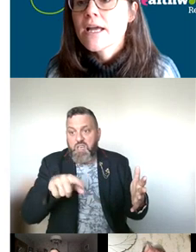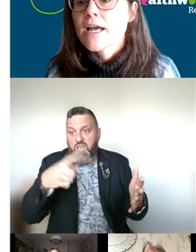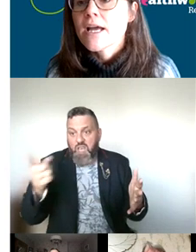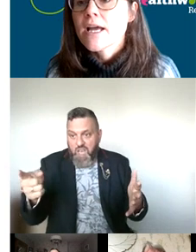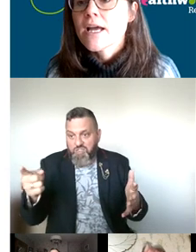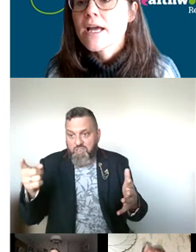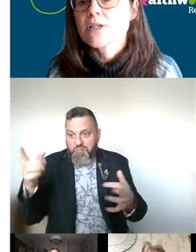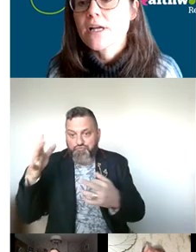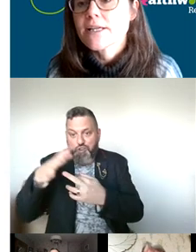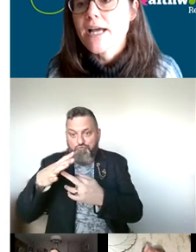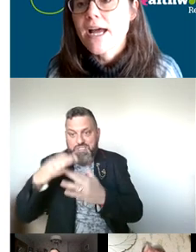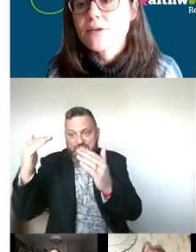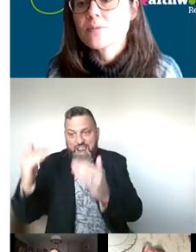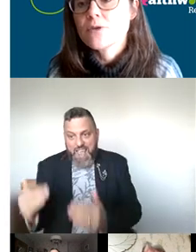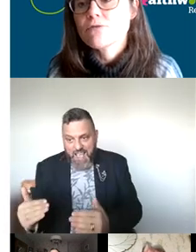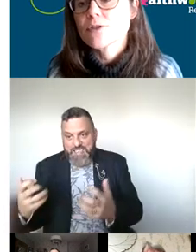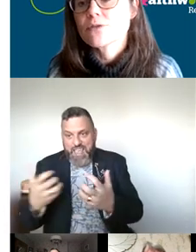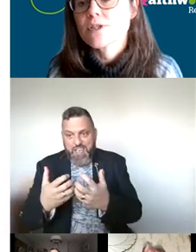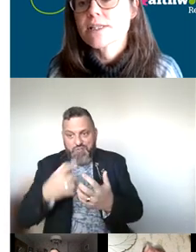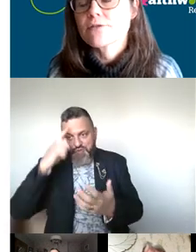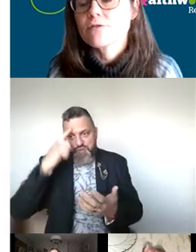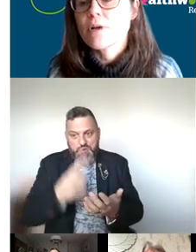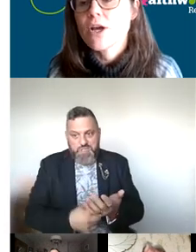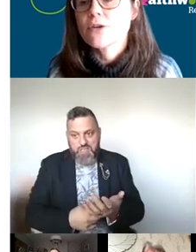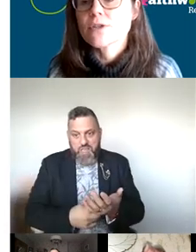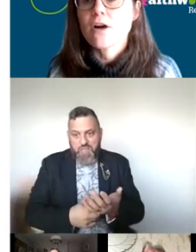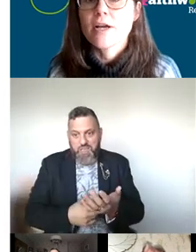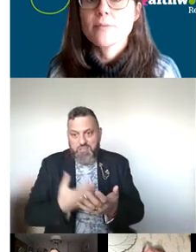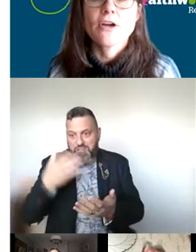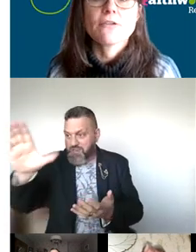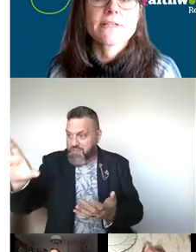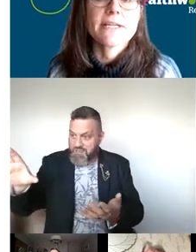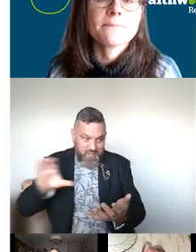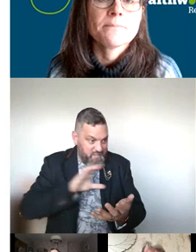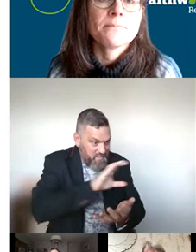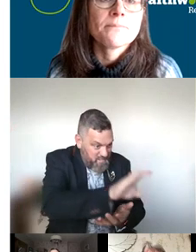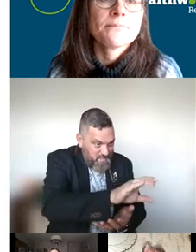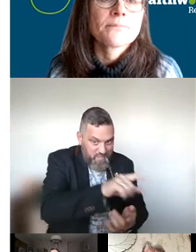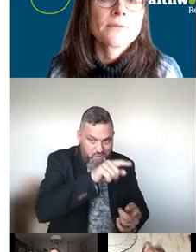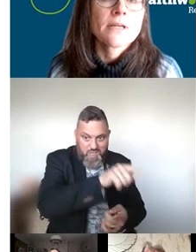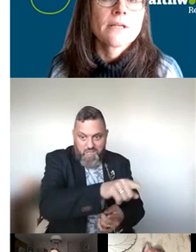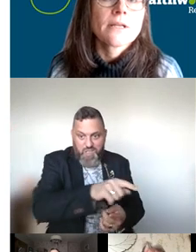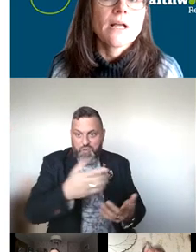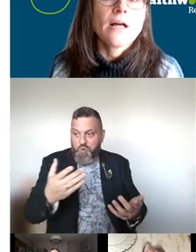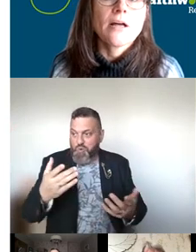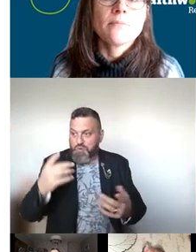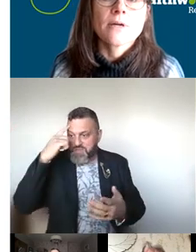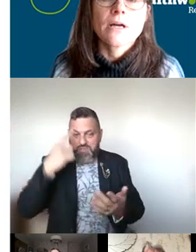deprioritize, and how would you decide how to move resources from low to high priority?